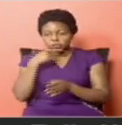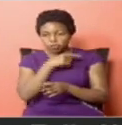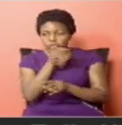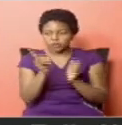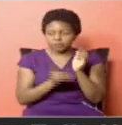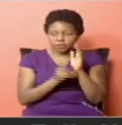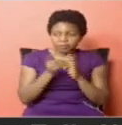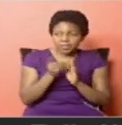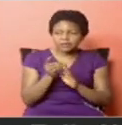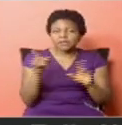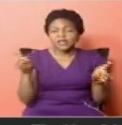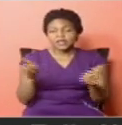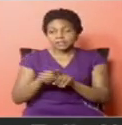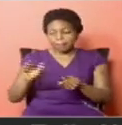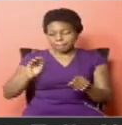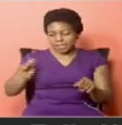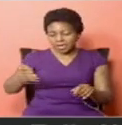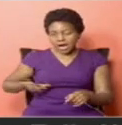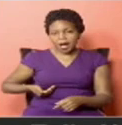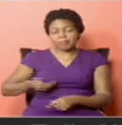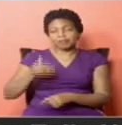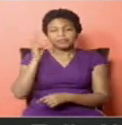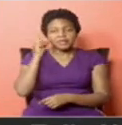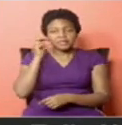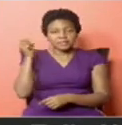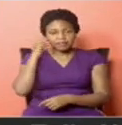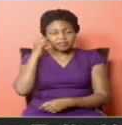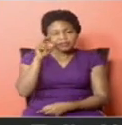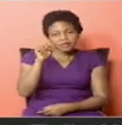and also Madam Nasos Kiyaga,